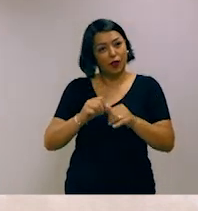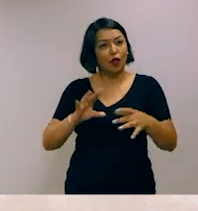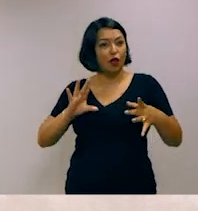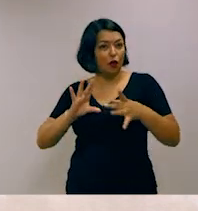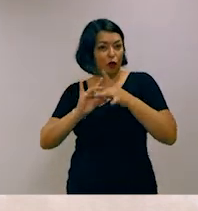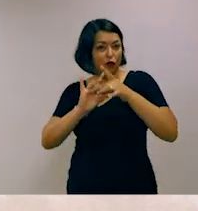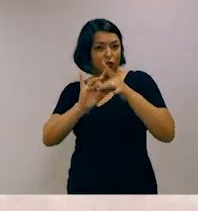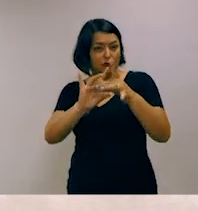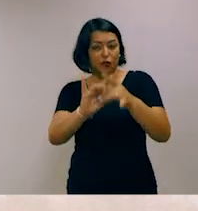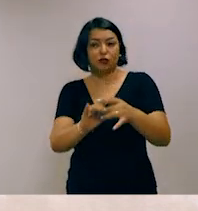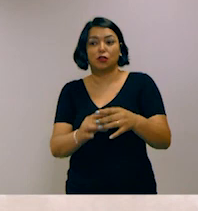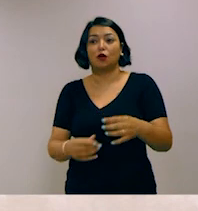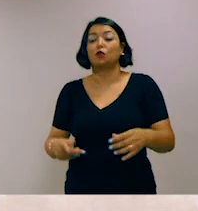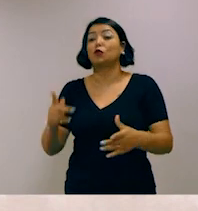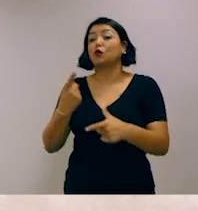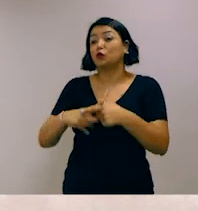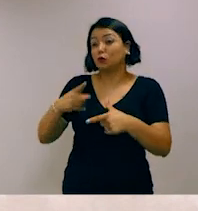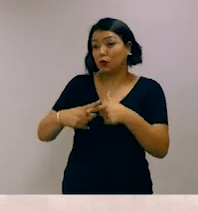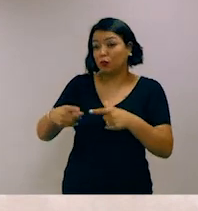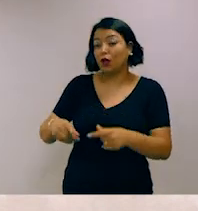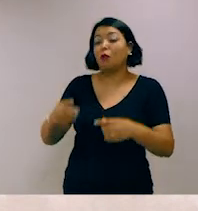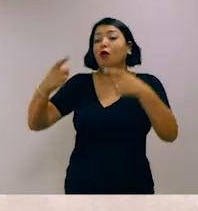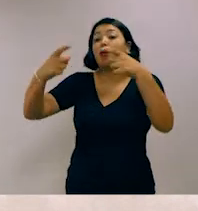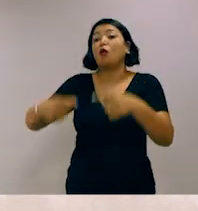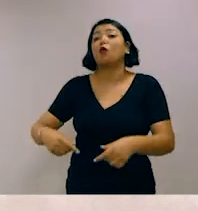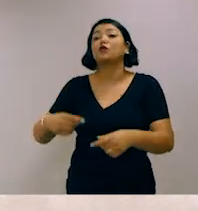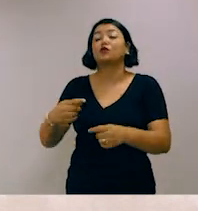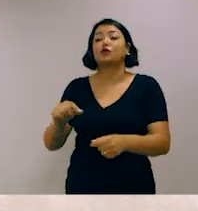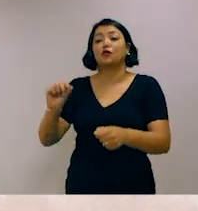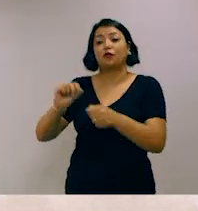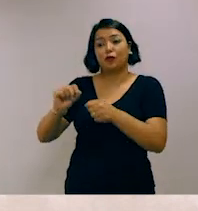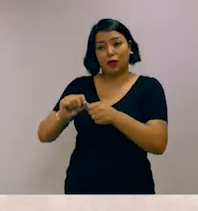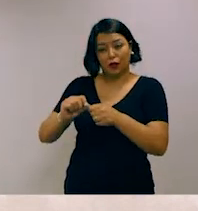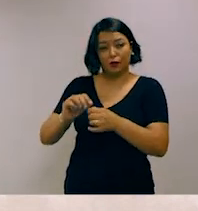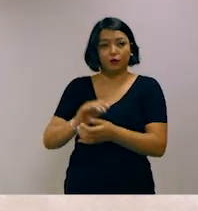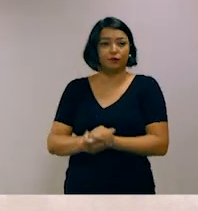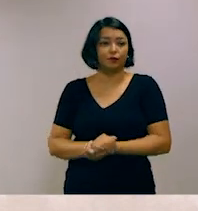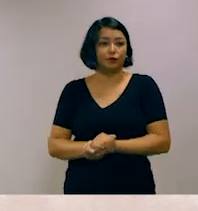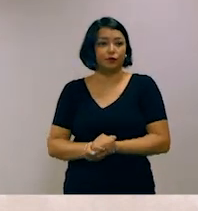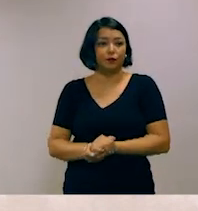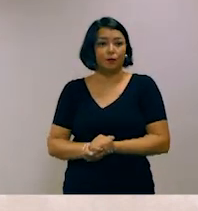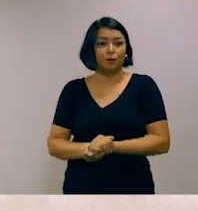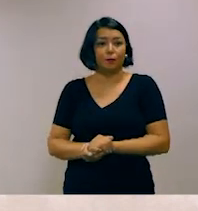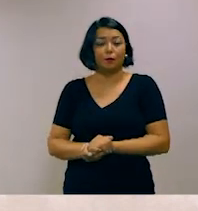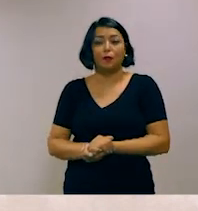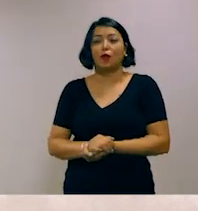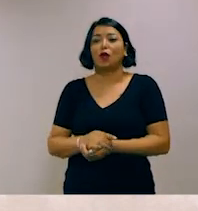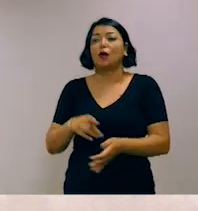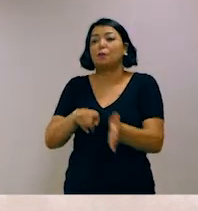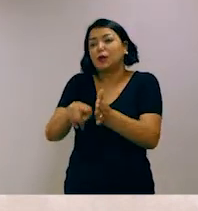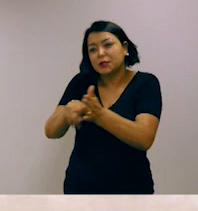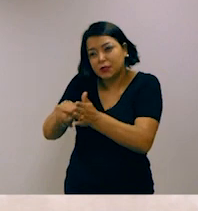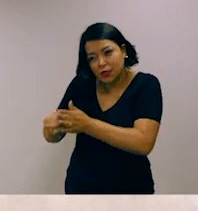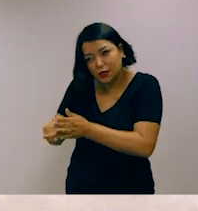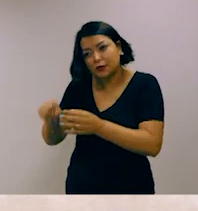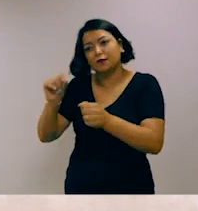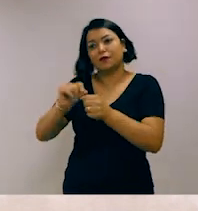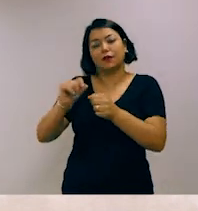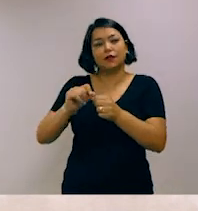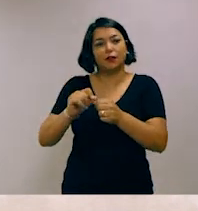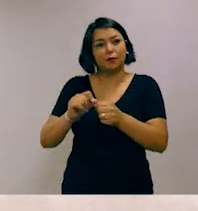the contextualization of the business and the definition of the problem, the data sources,